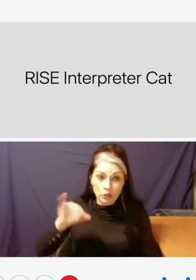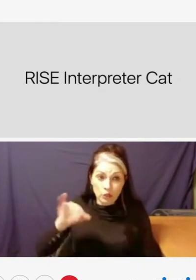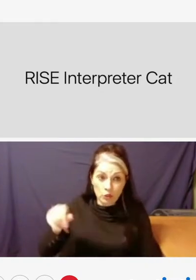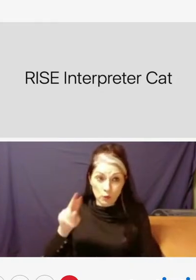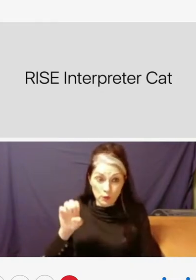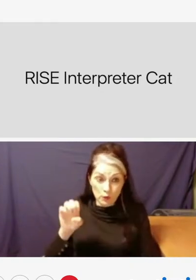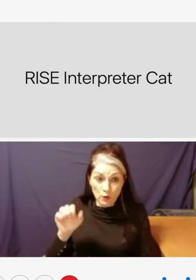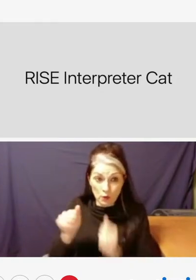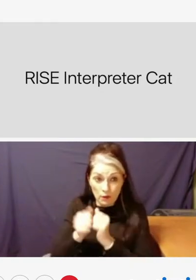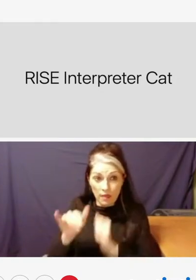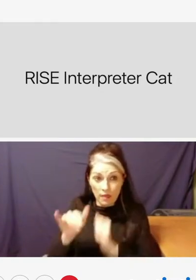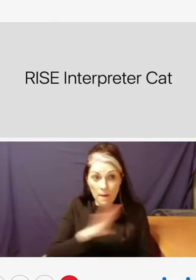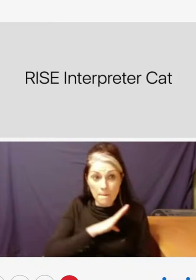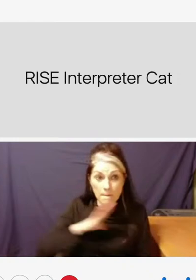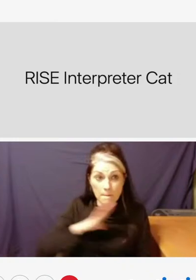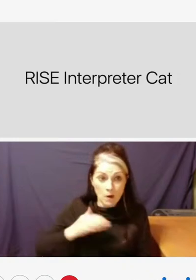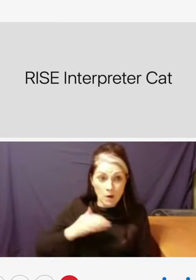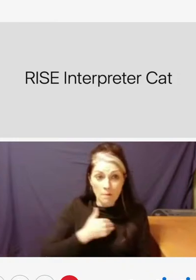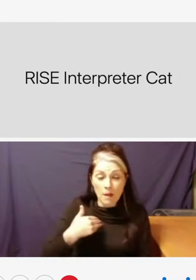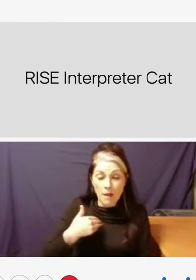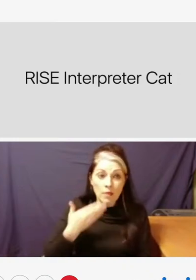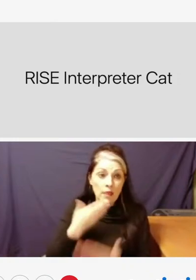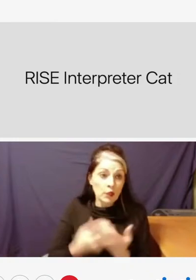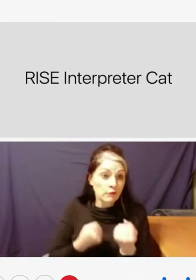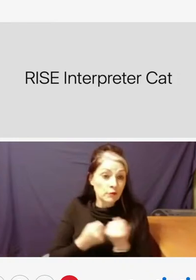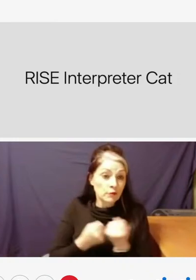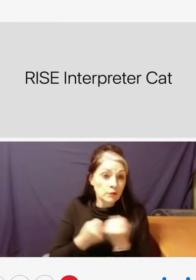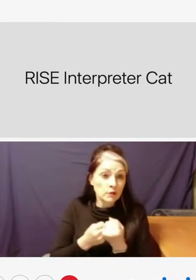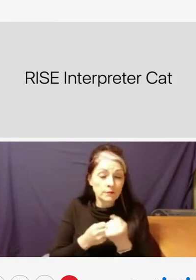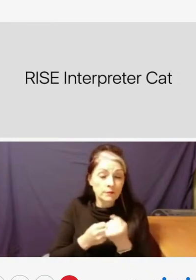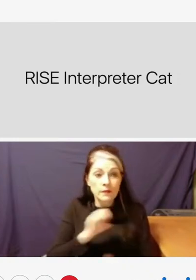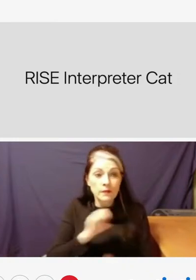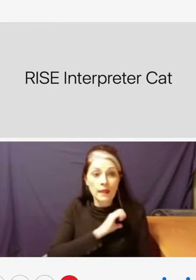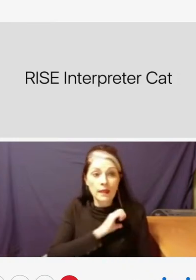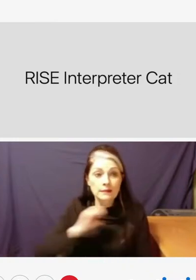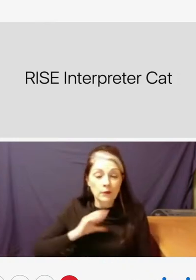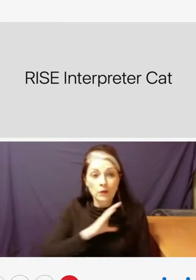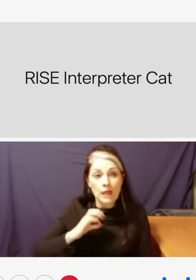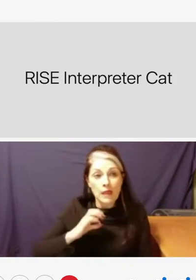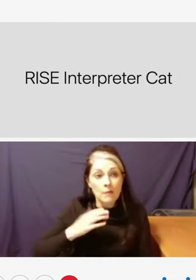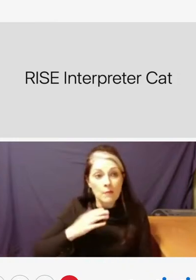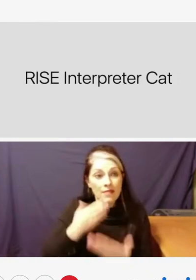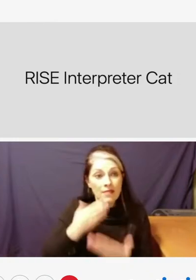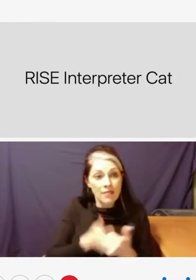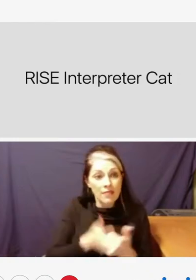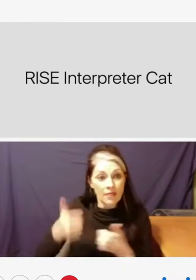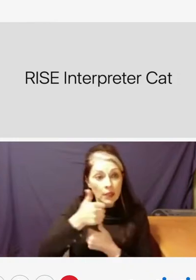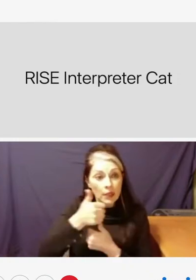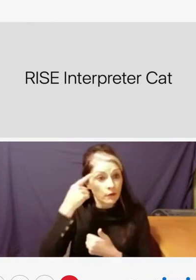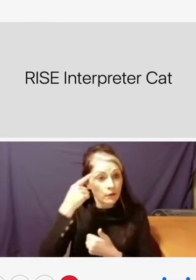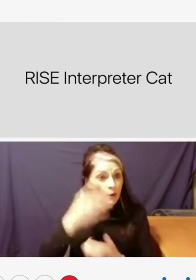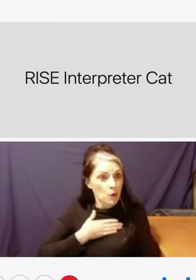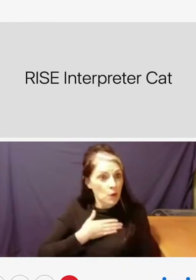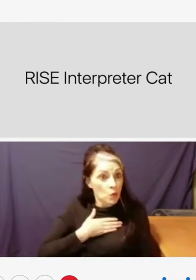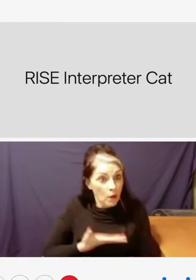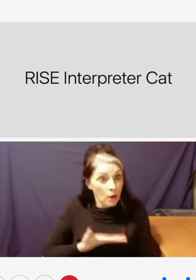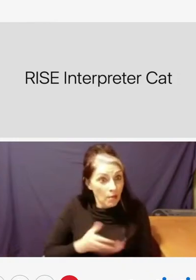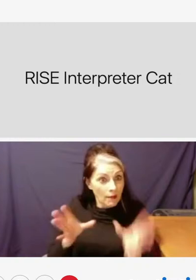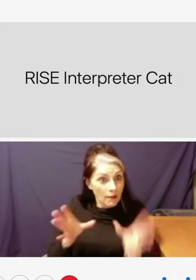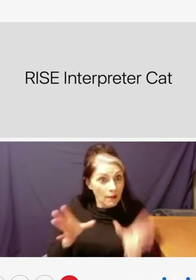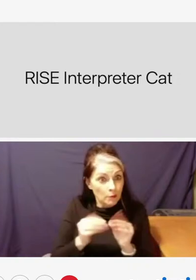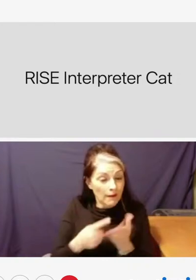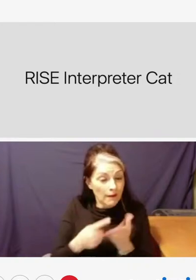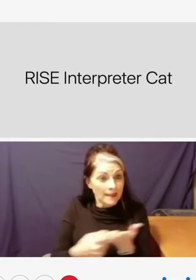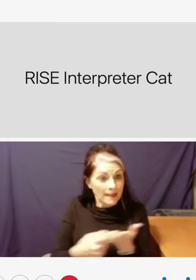support um executive cabinet thank you for um always willing being willing to meet and discuss and um I have long